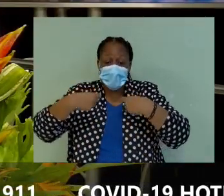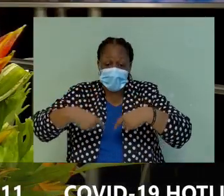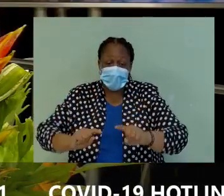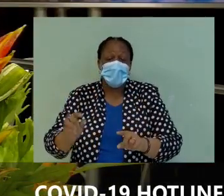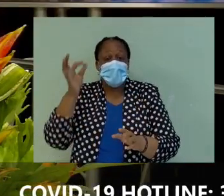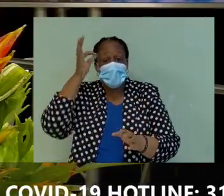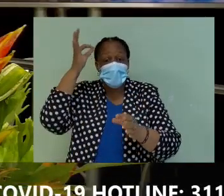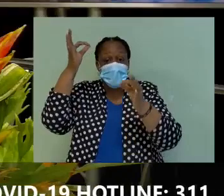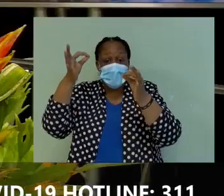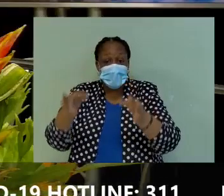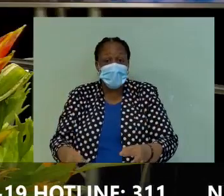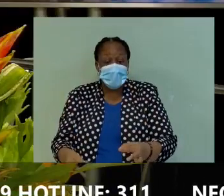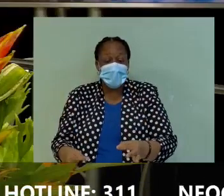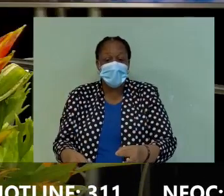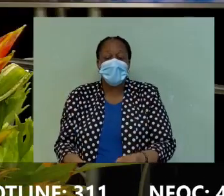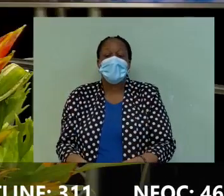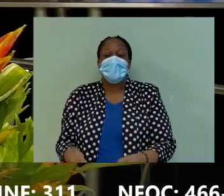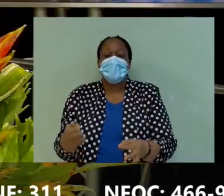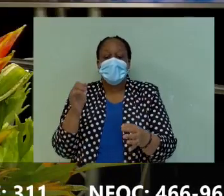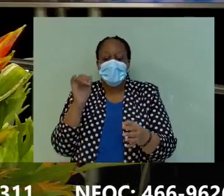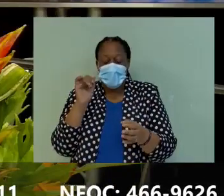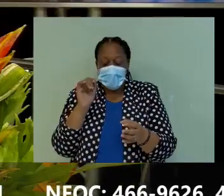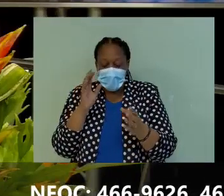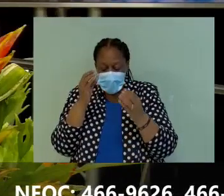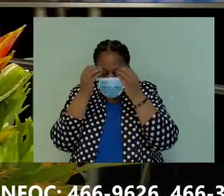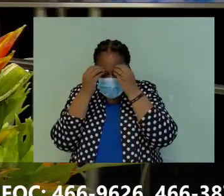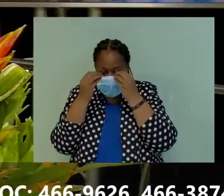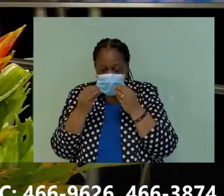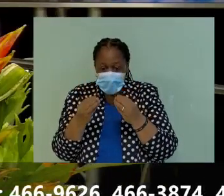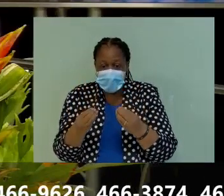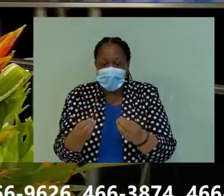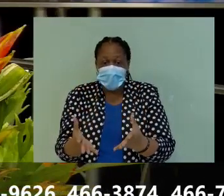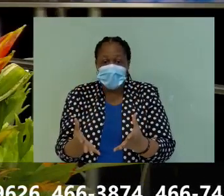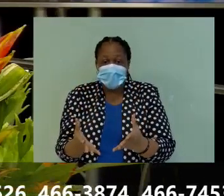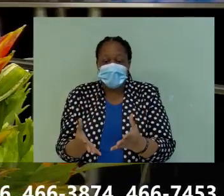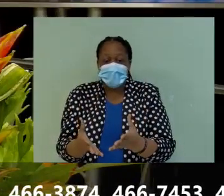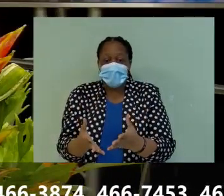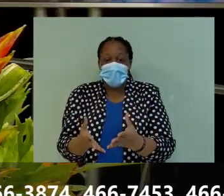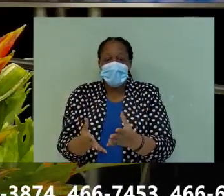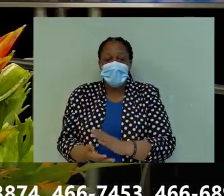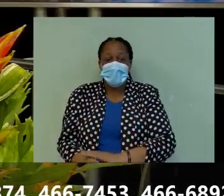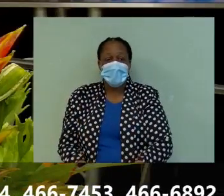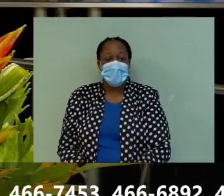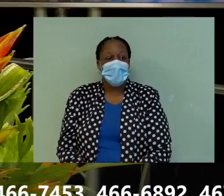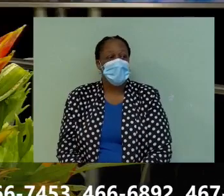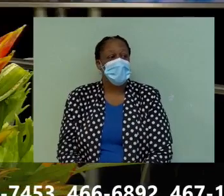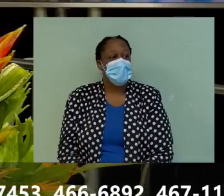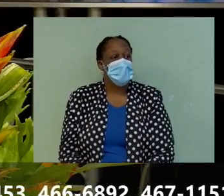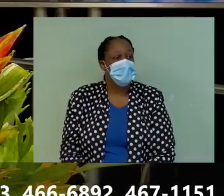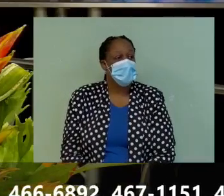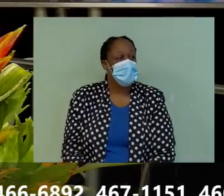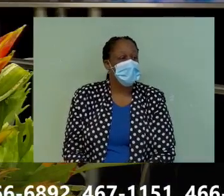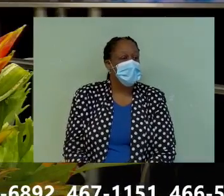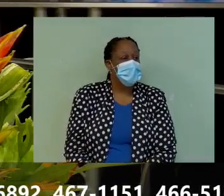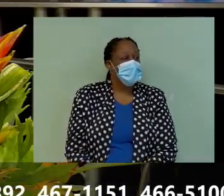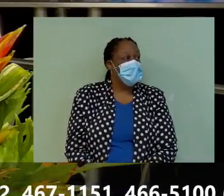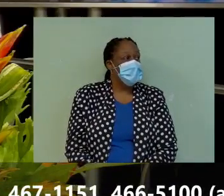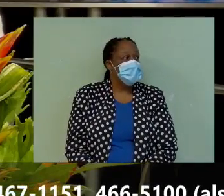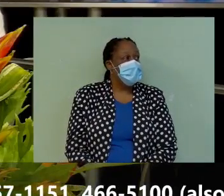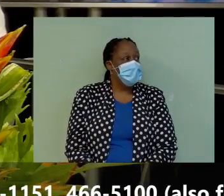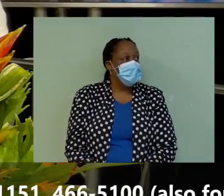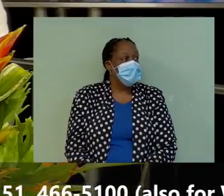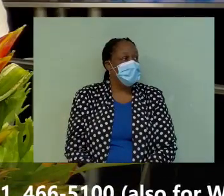Your business will be shut down until that court date is granted. We also